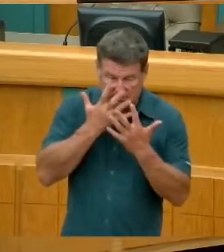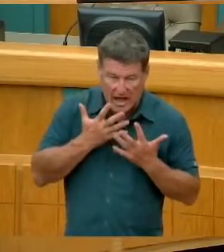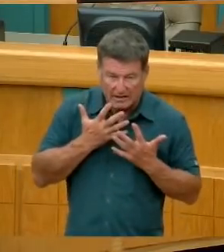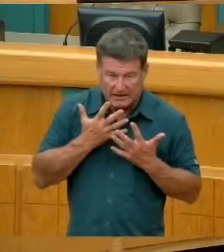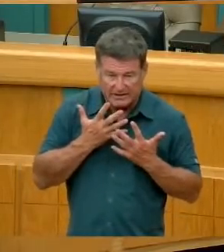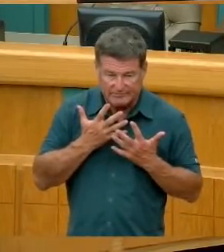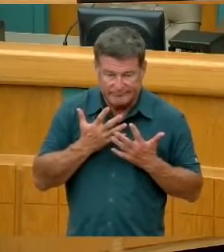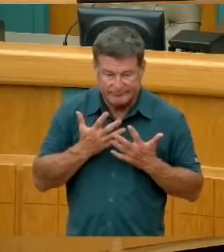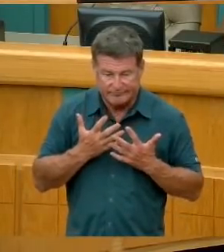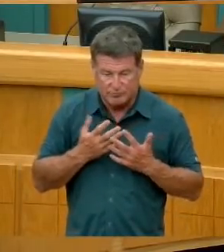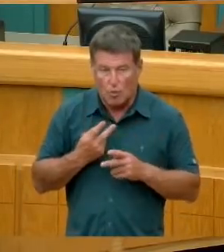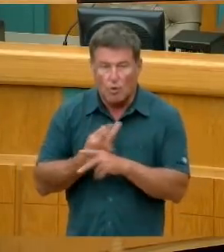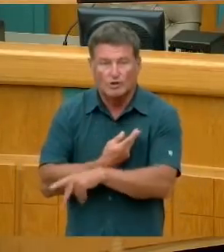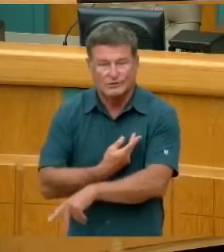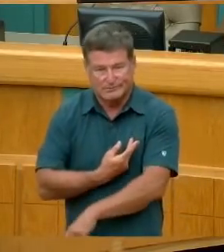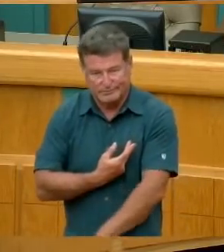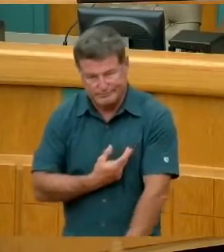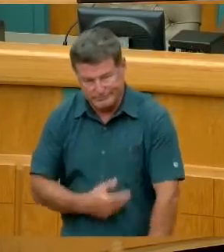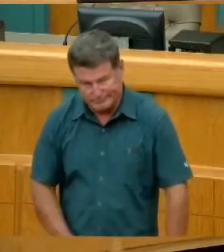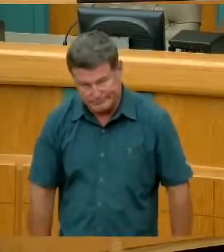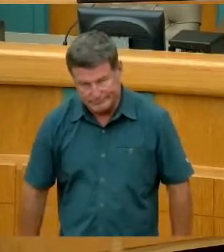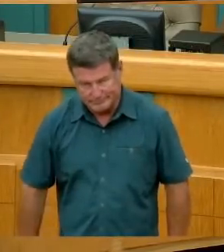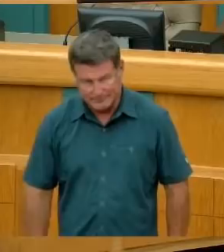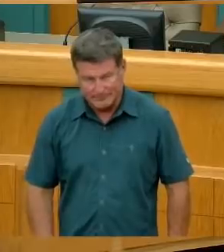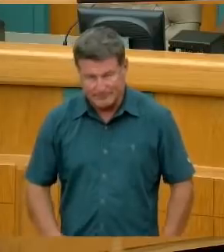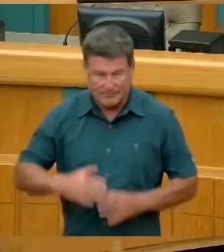we're unfortunately the